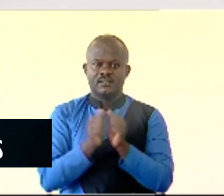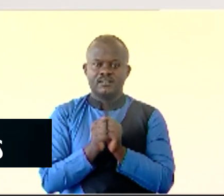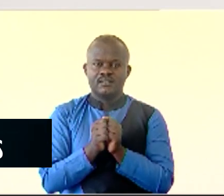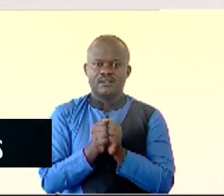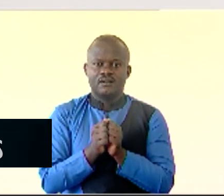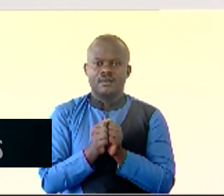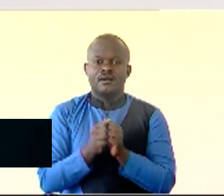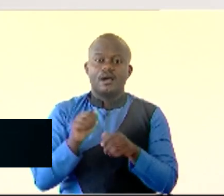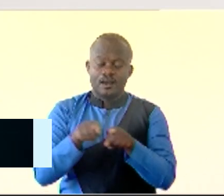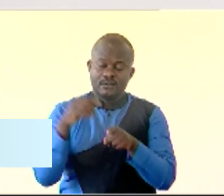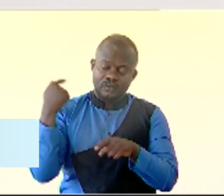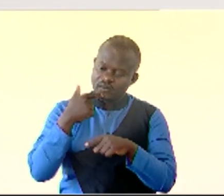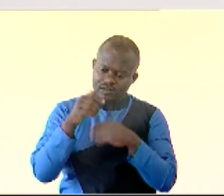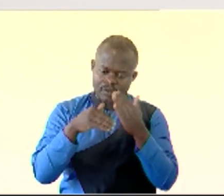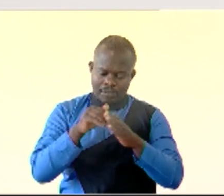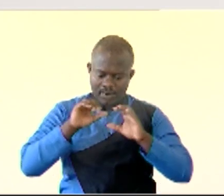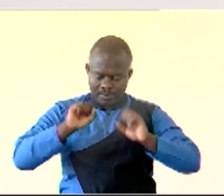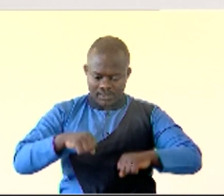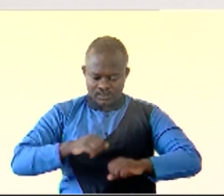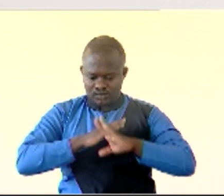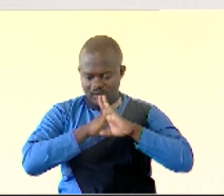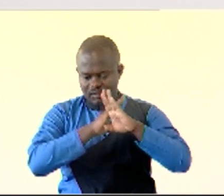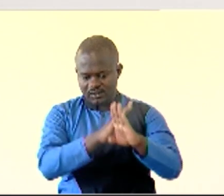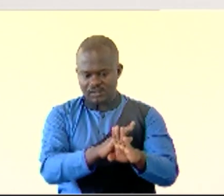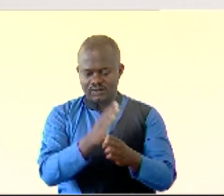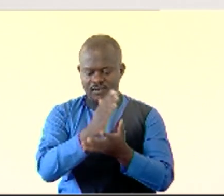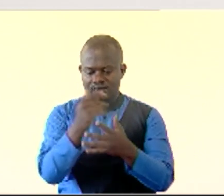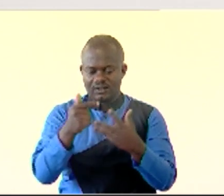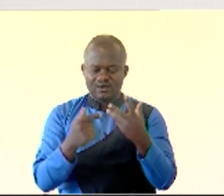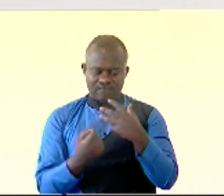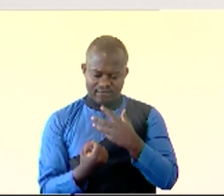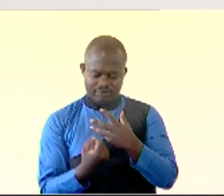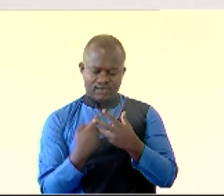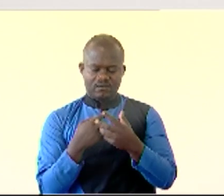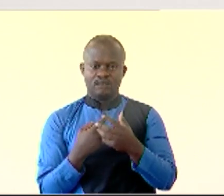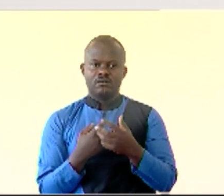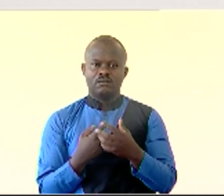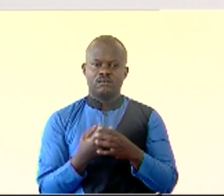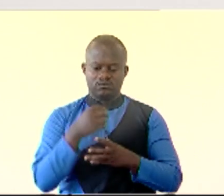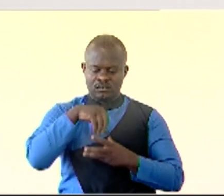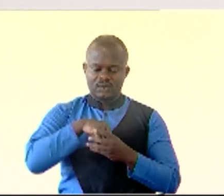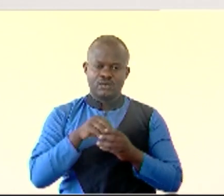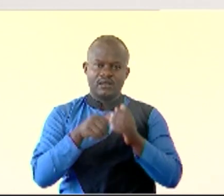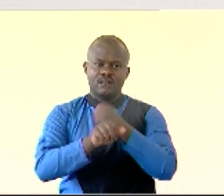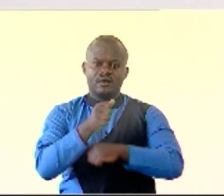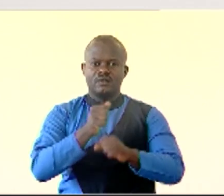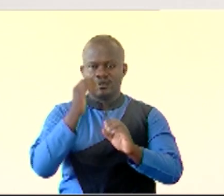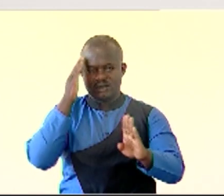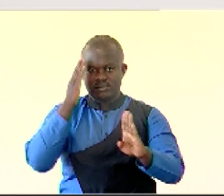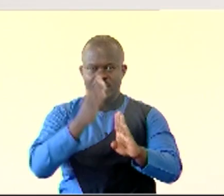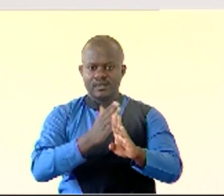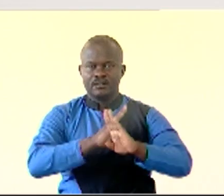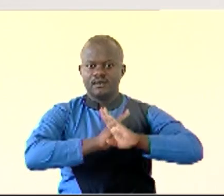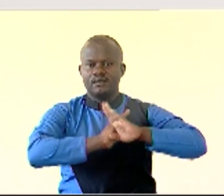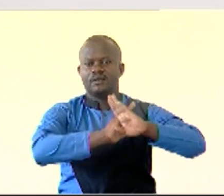talked about, the immune system is the ability of an organism to resist a particular infections or toxins by the action of specific antibodies